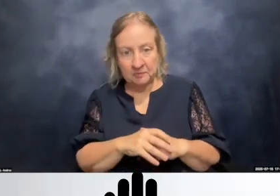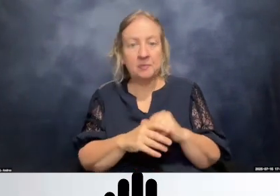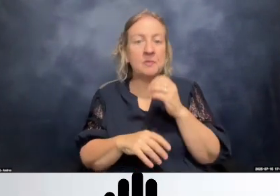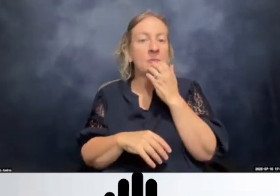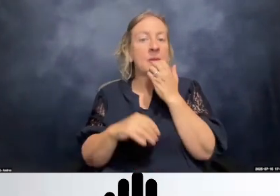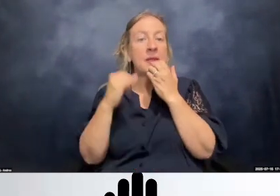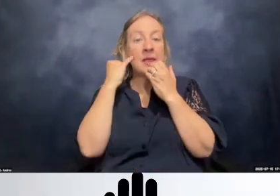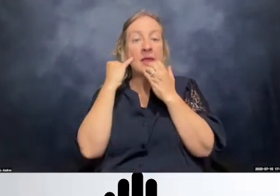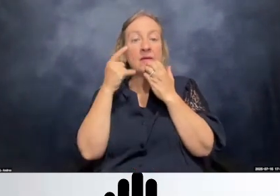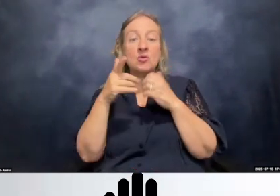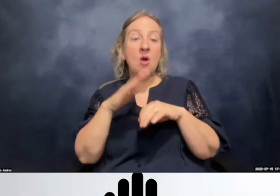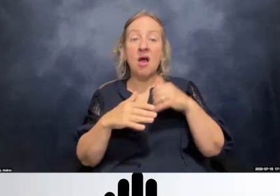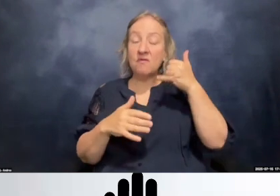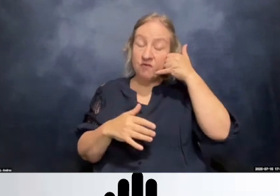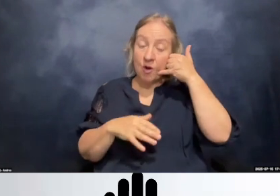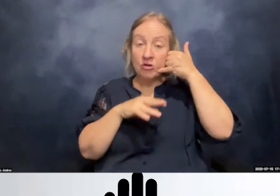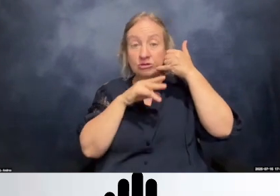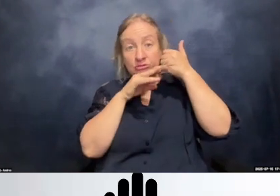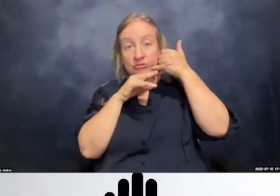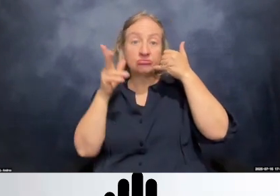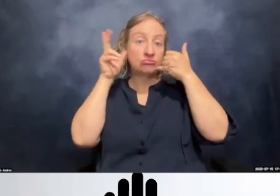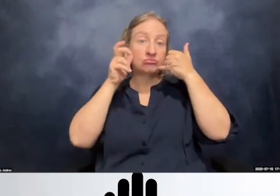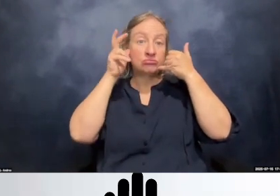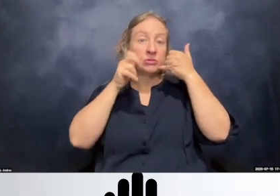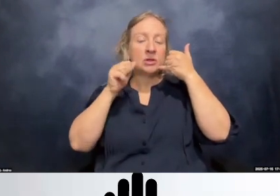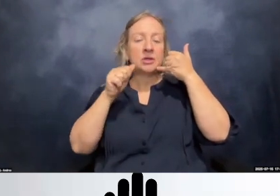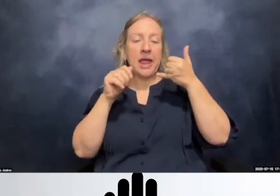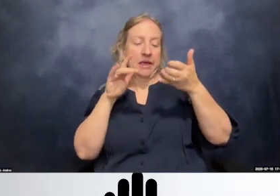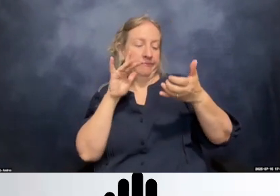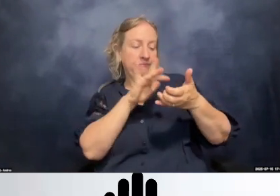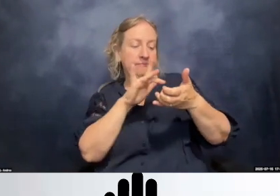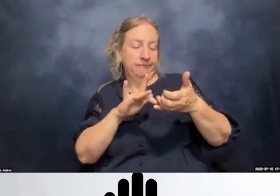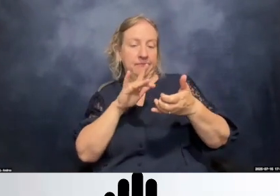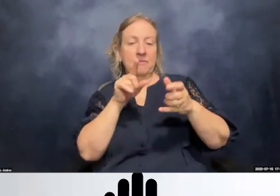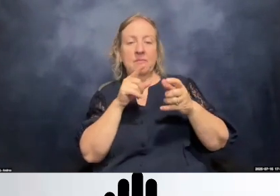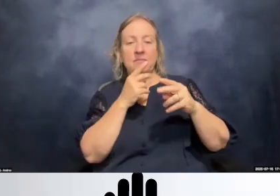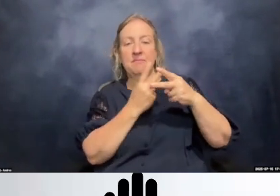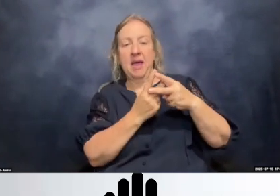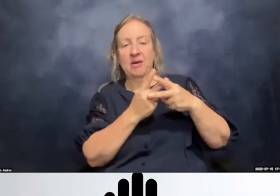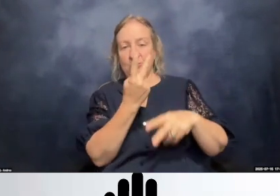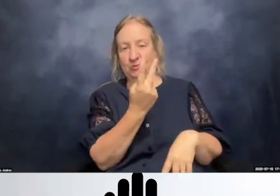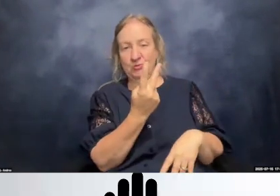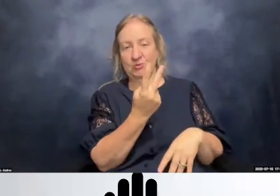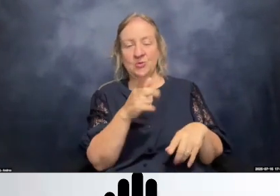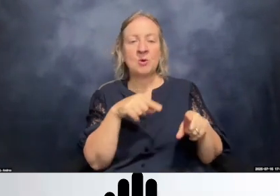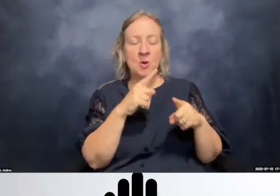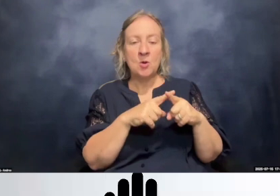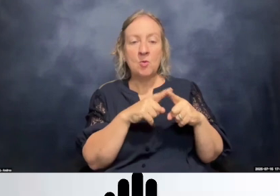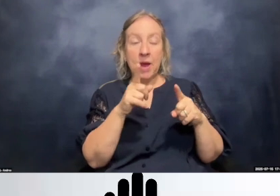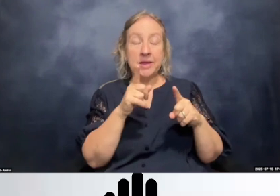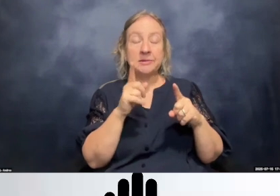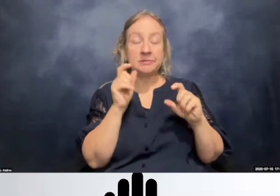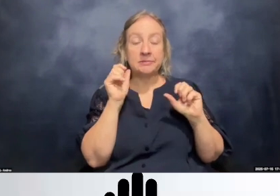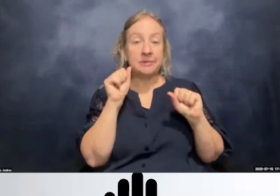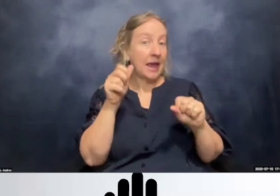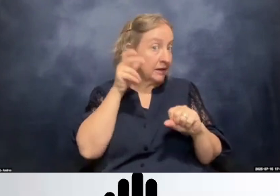#2 to raise your hand. And once your line is open, please state your name and affiliation, if